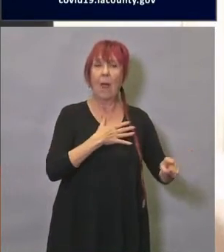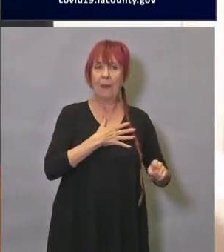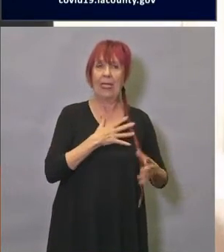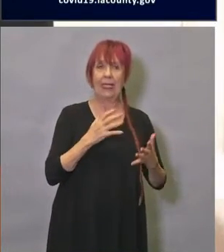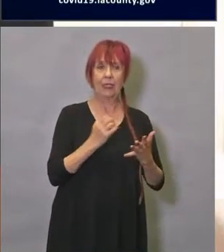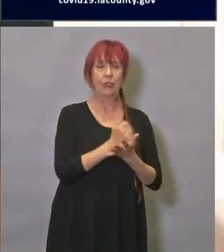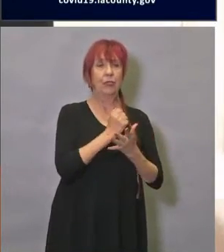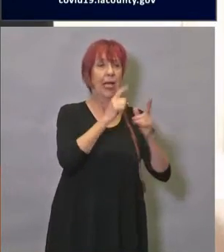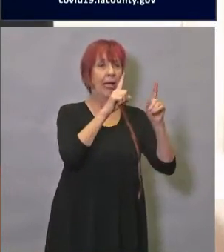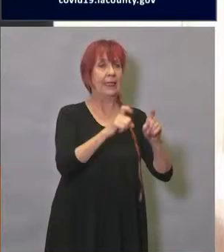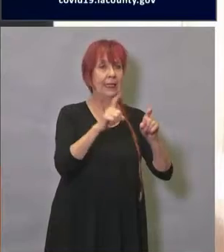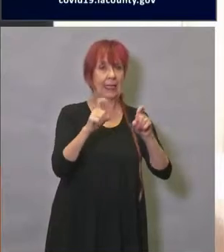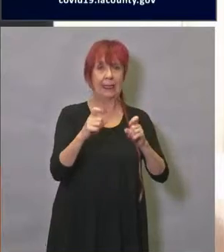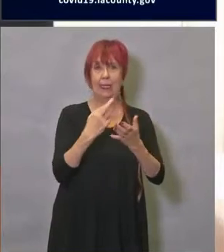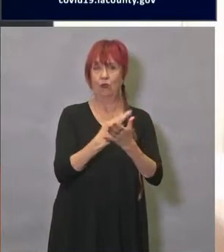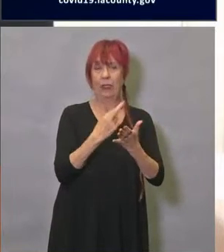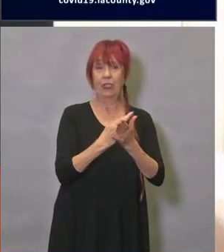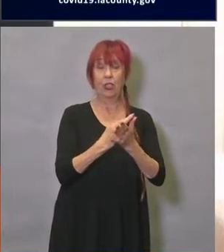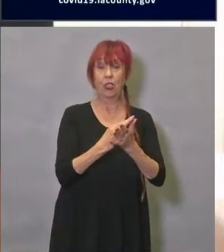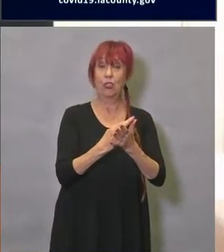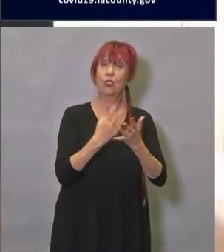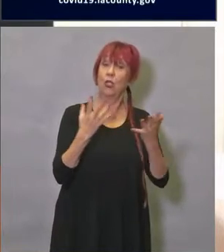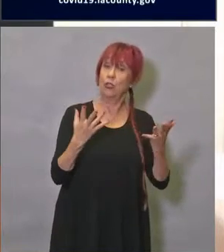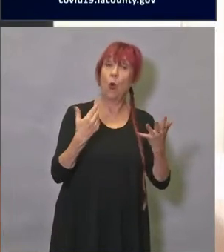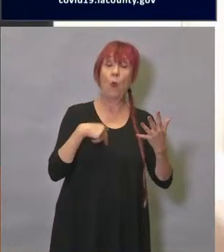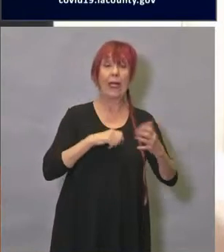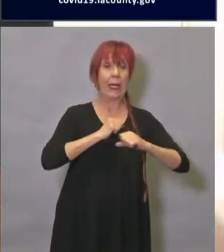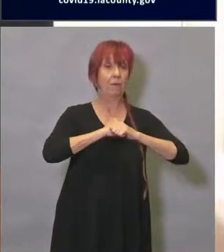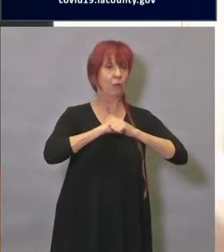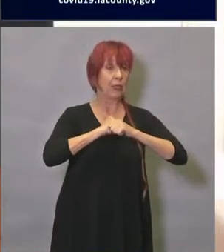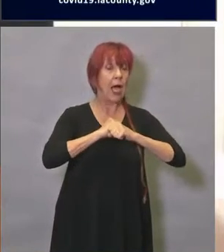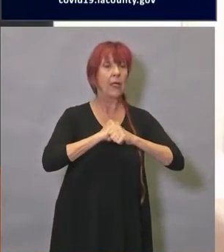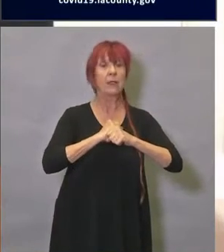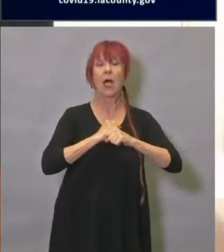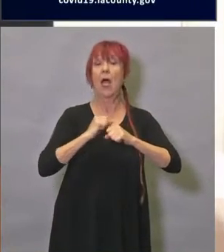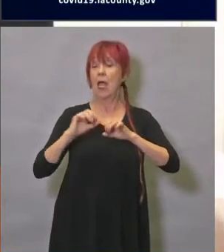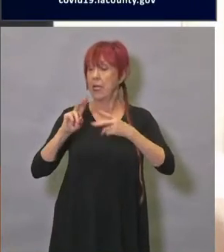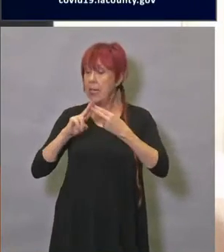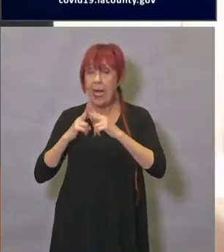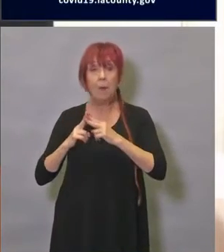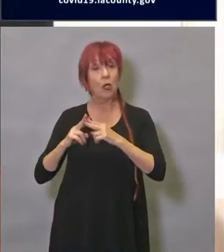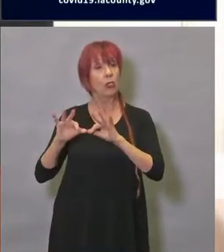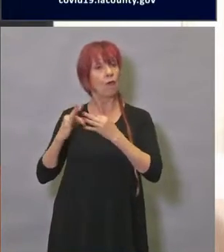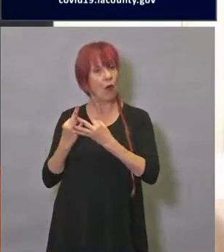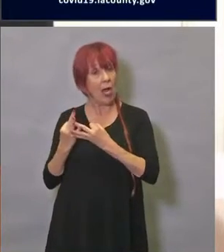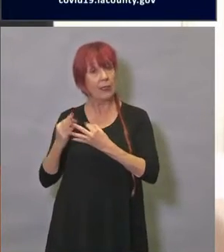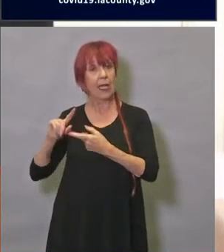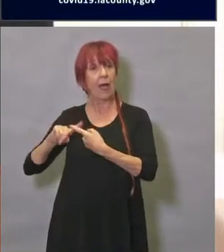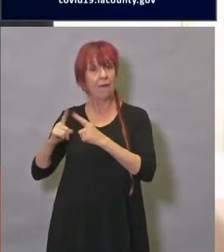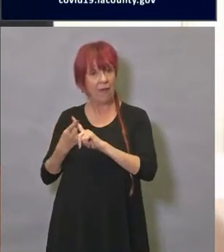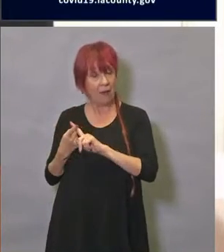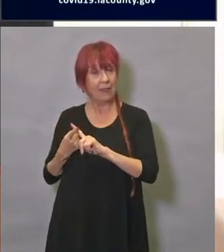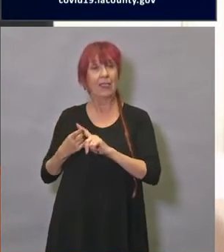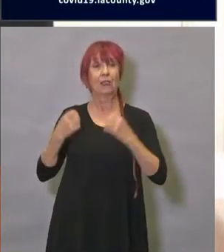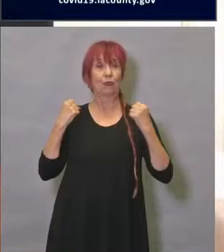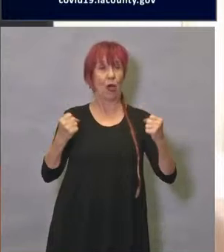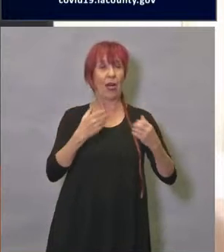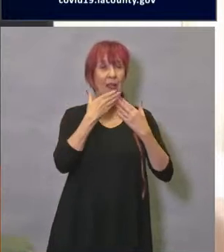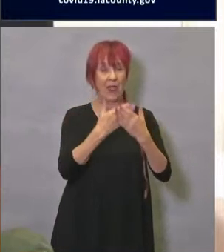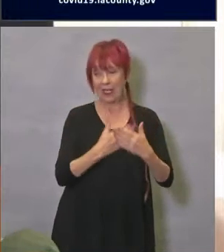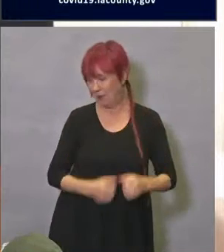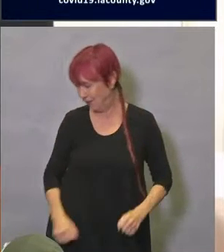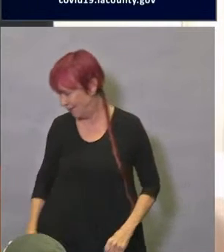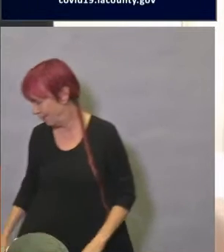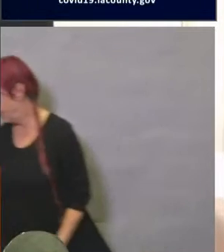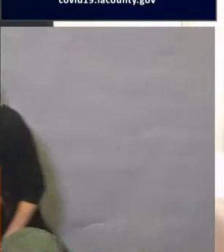testing resources in an effort to keep our neighbors, friends, and family healthy and strong. Thank you very much.